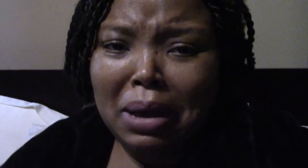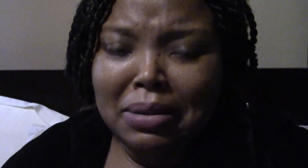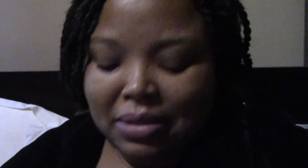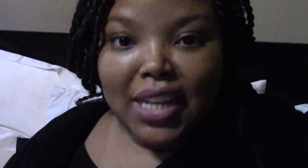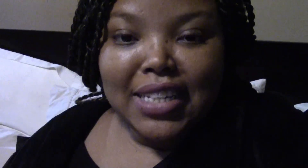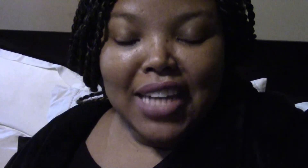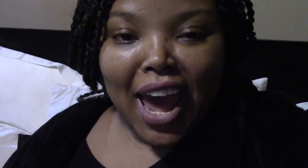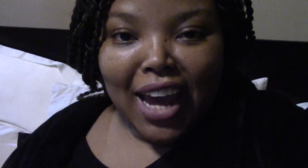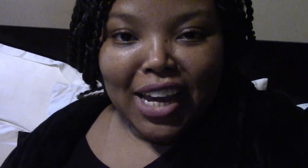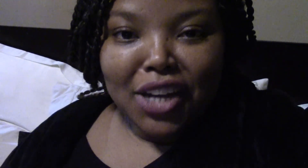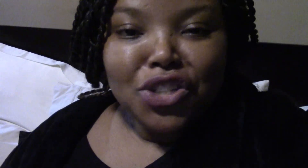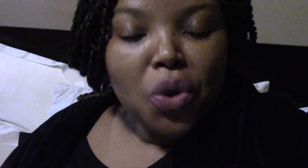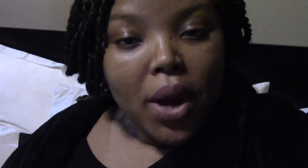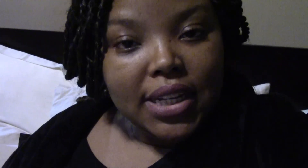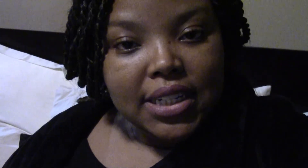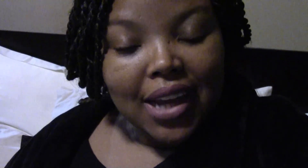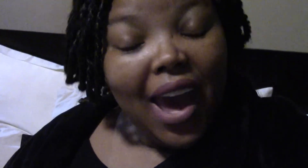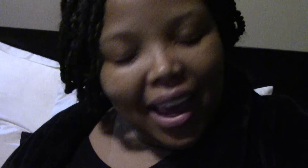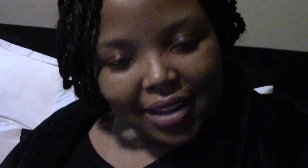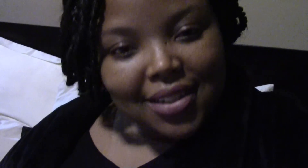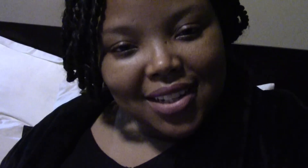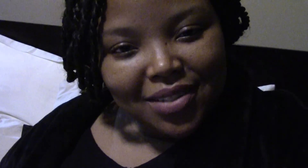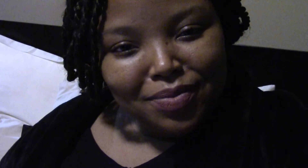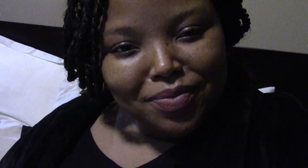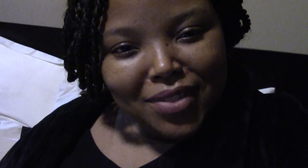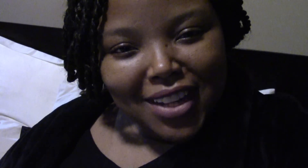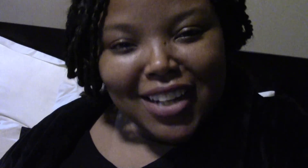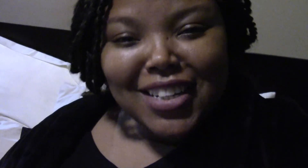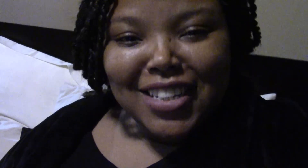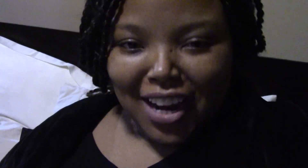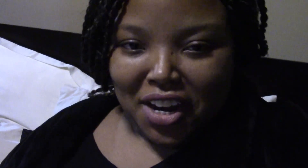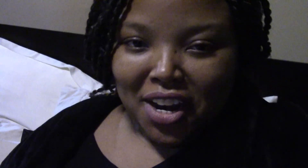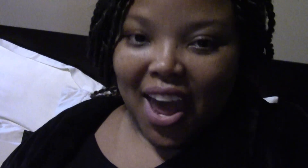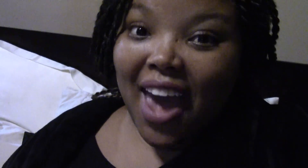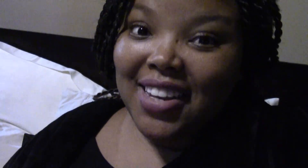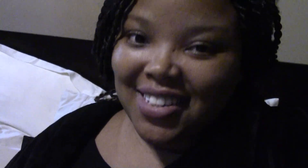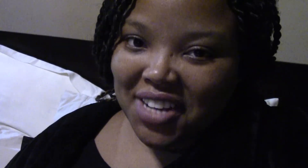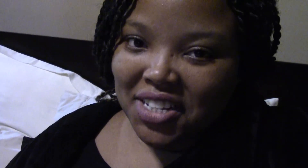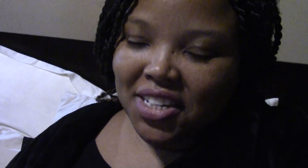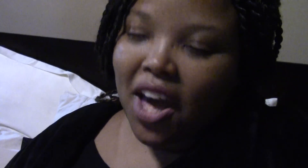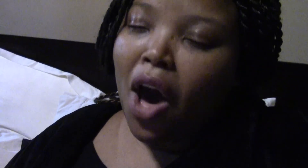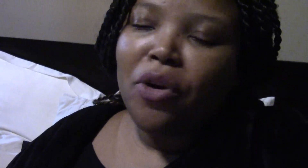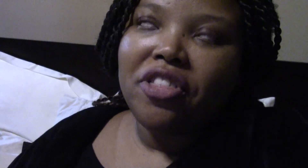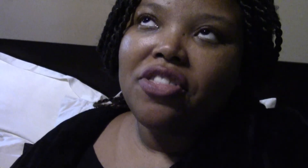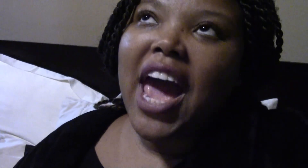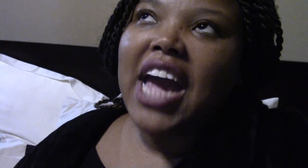jams. Day 28, done and